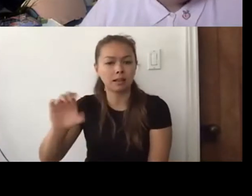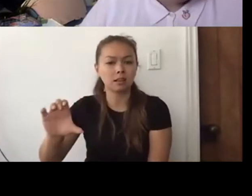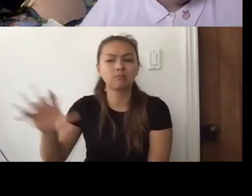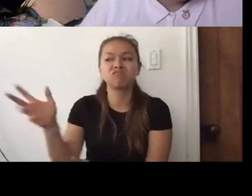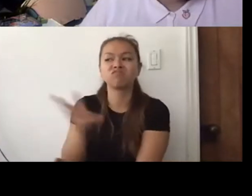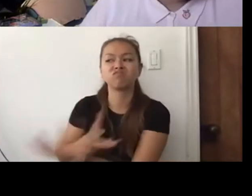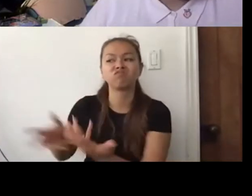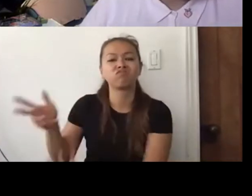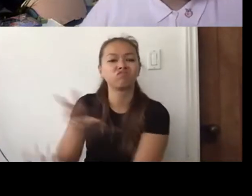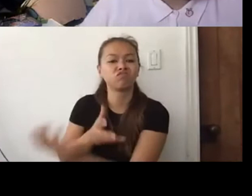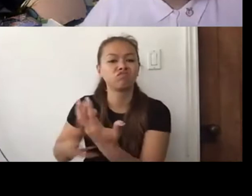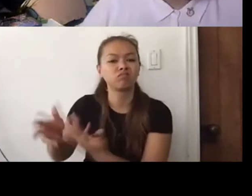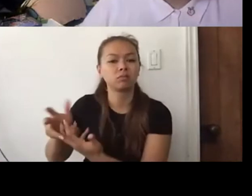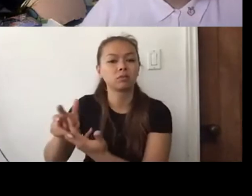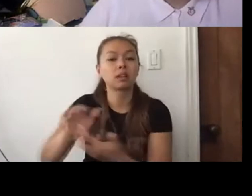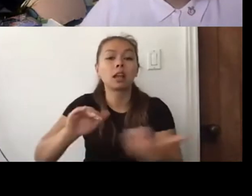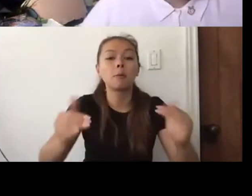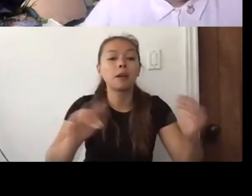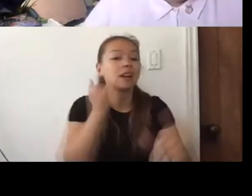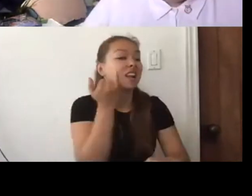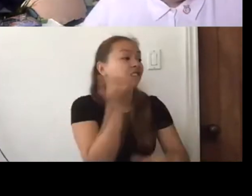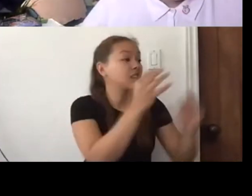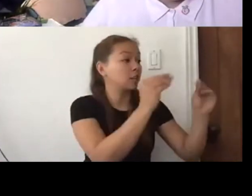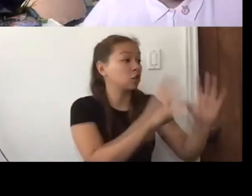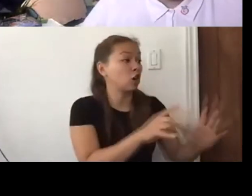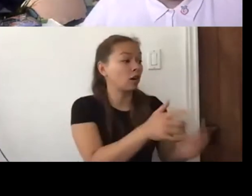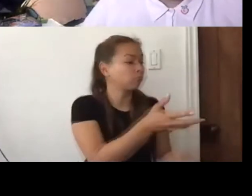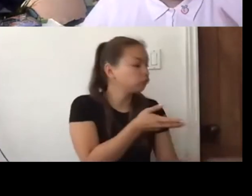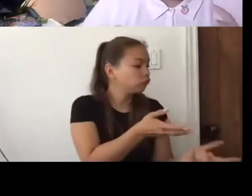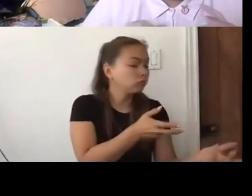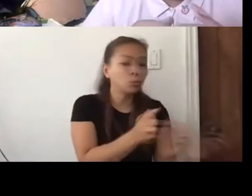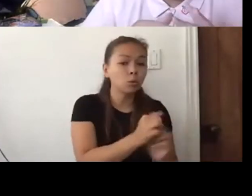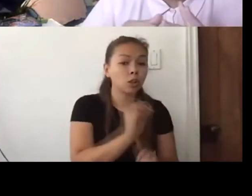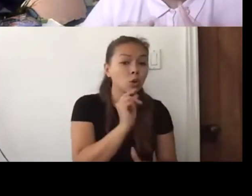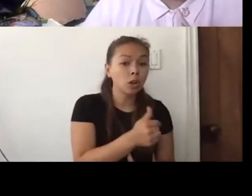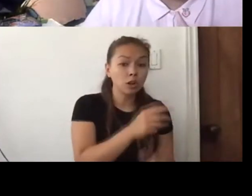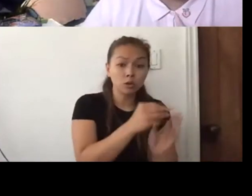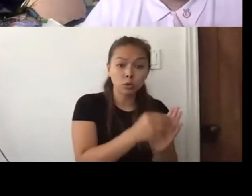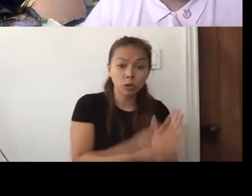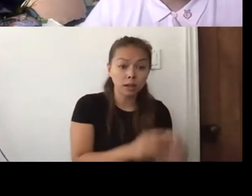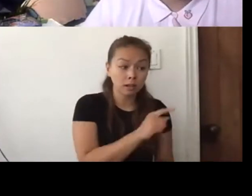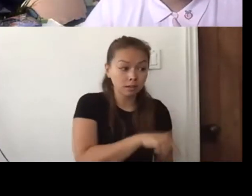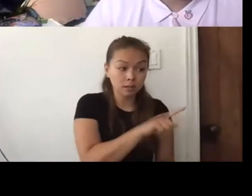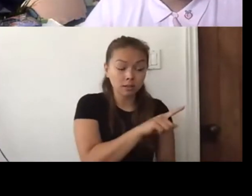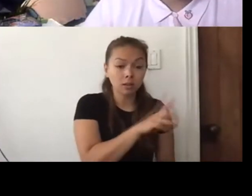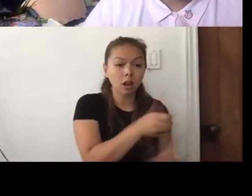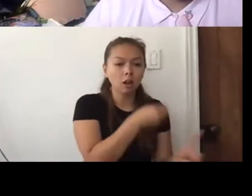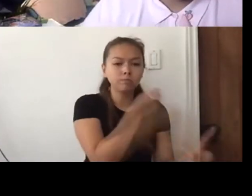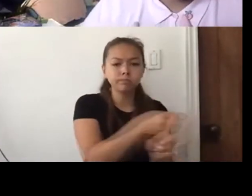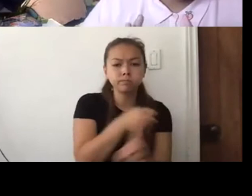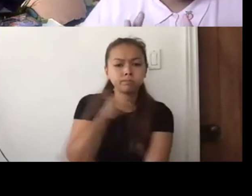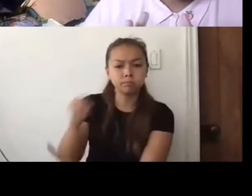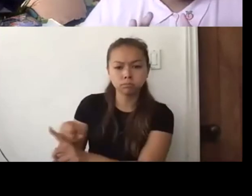Like, so we really have to think about the different ways in which intersectionality affects us all.